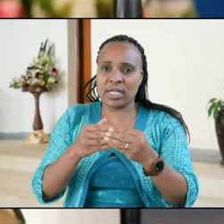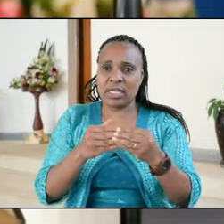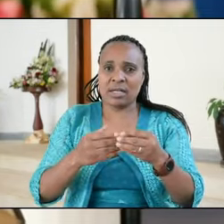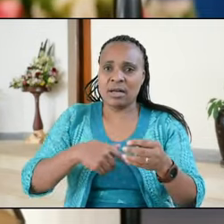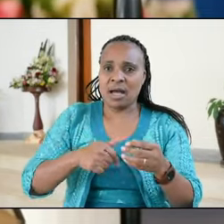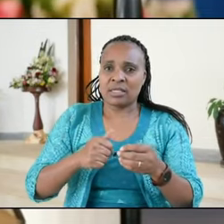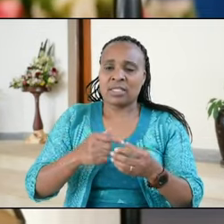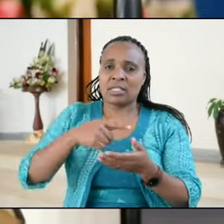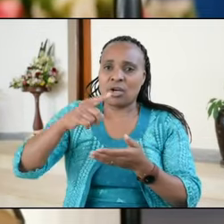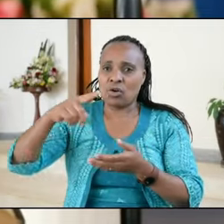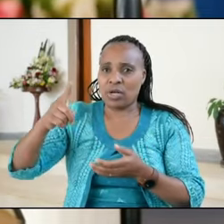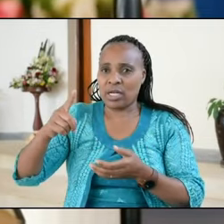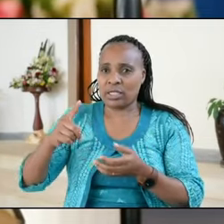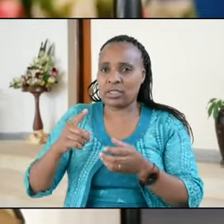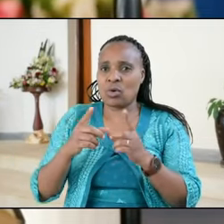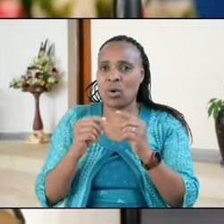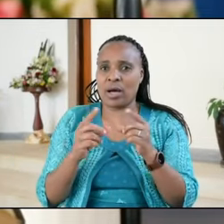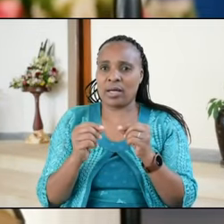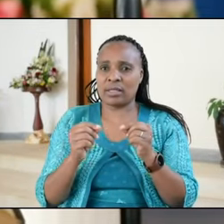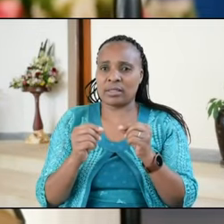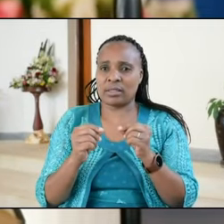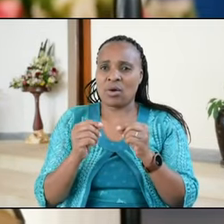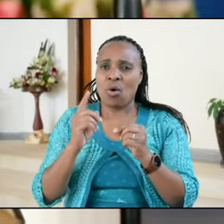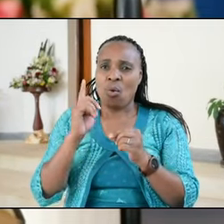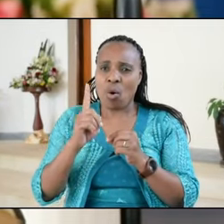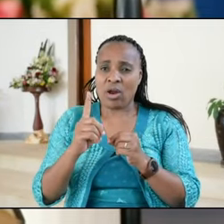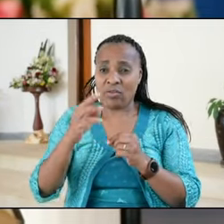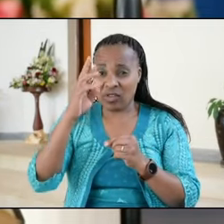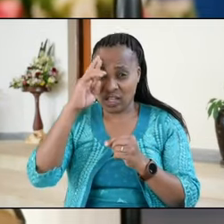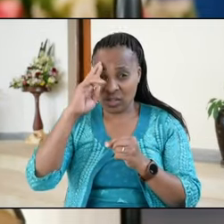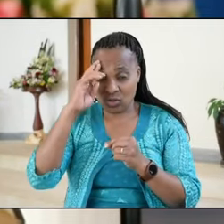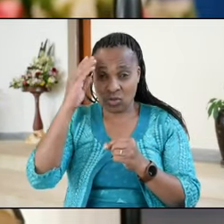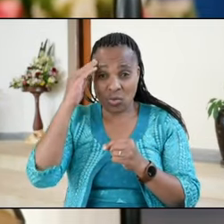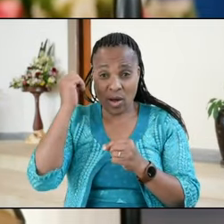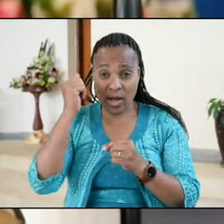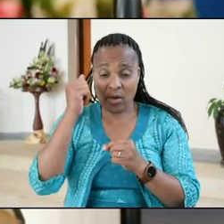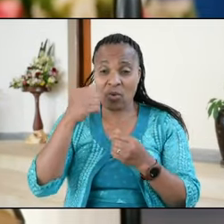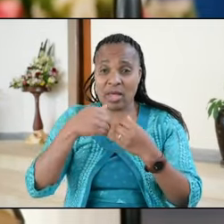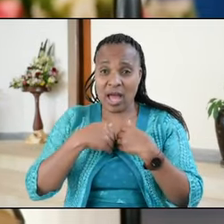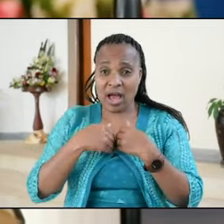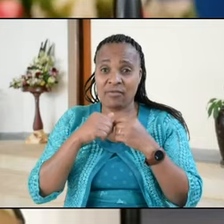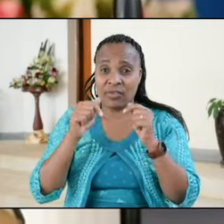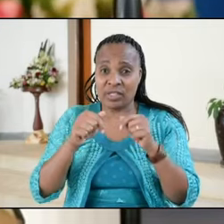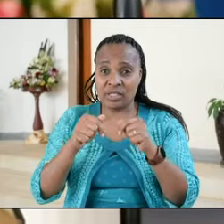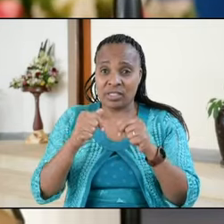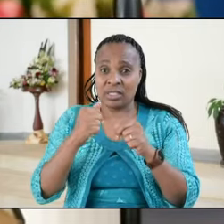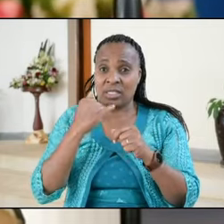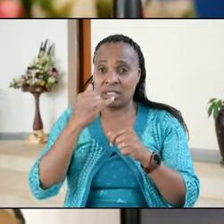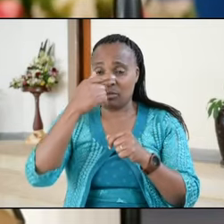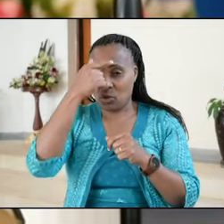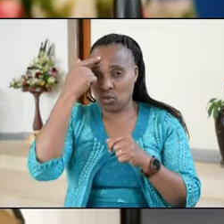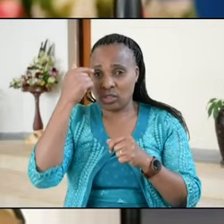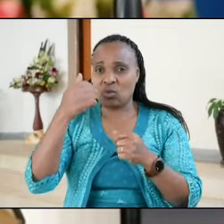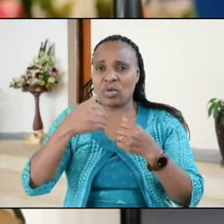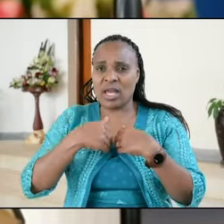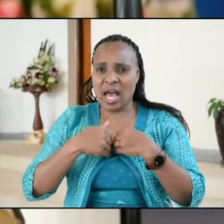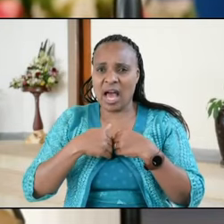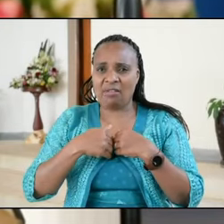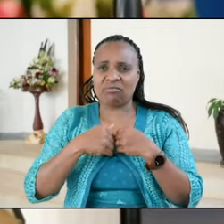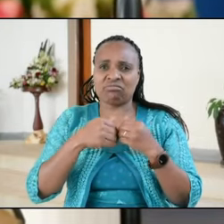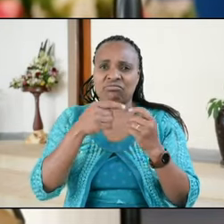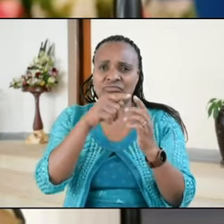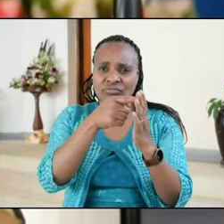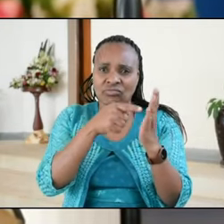in the correct path. One of the reasons why we have erroneous doctrine is because we highlight sections